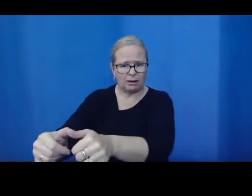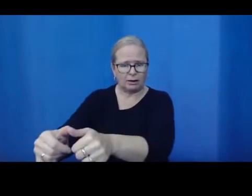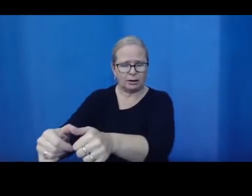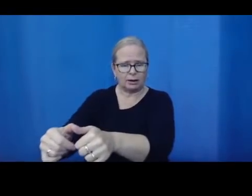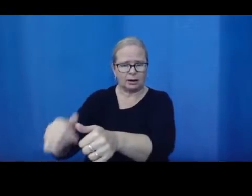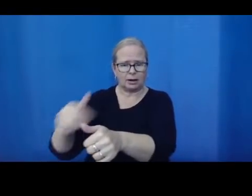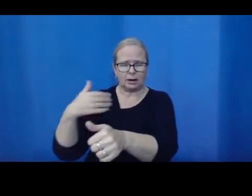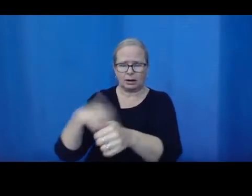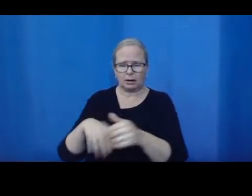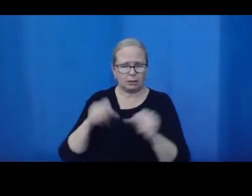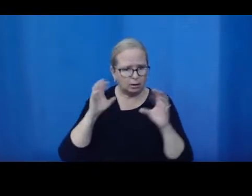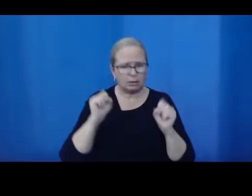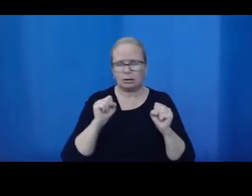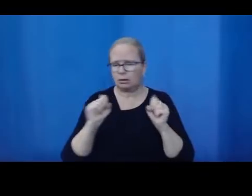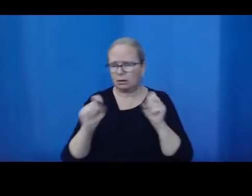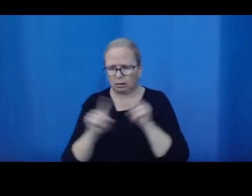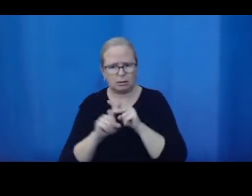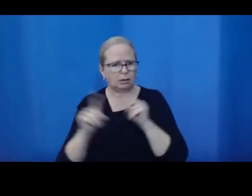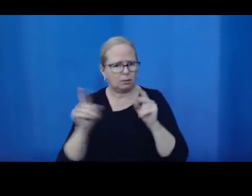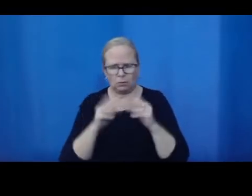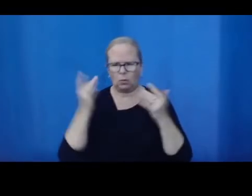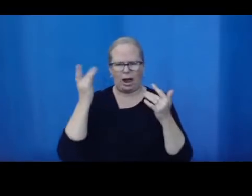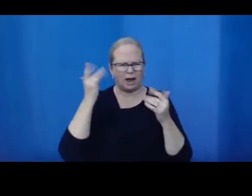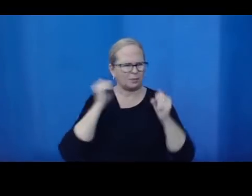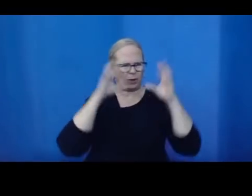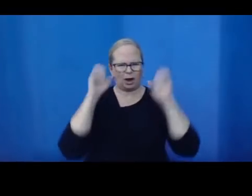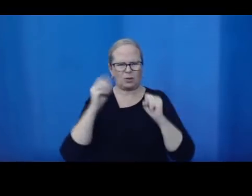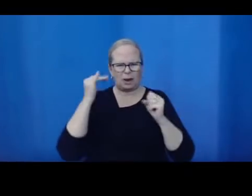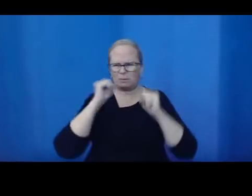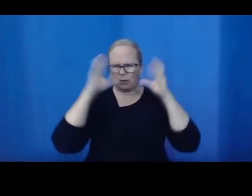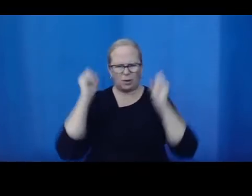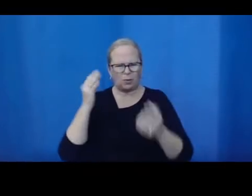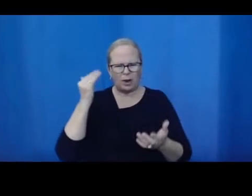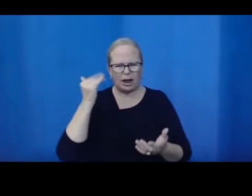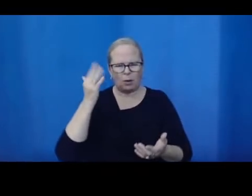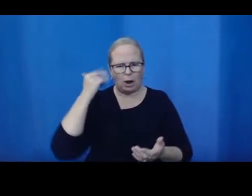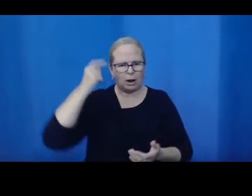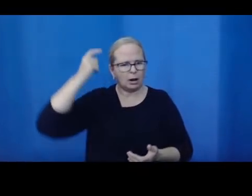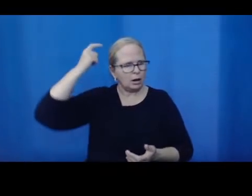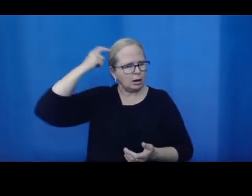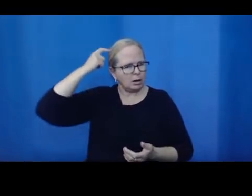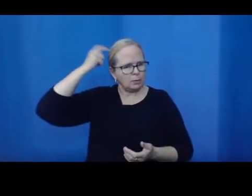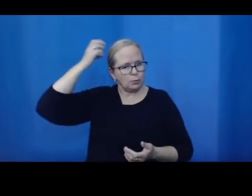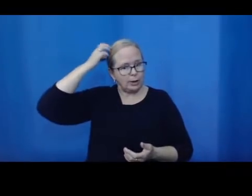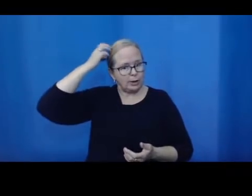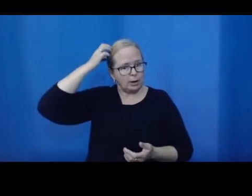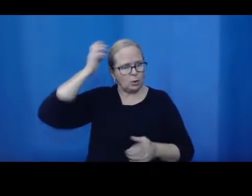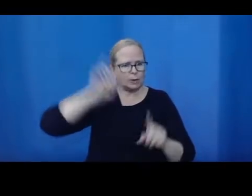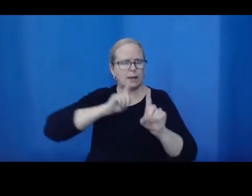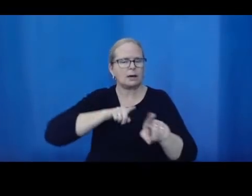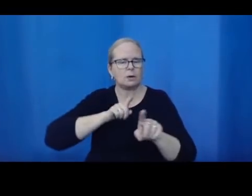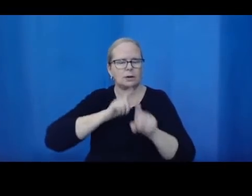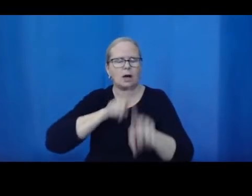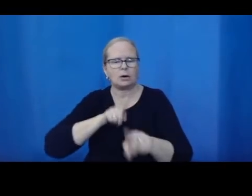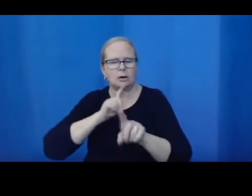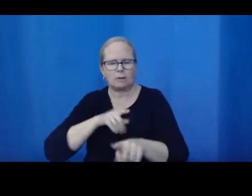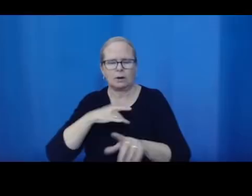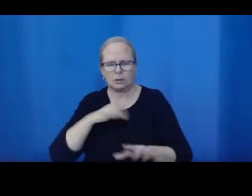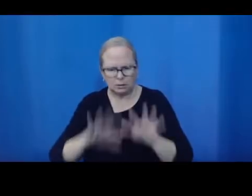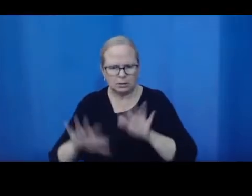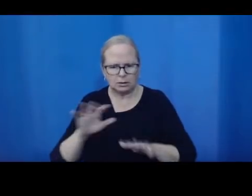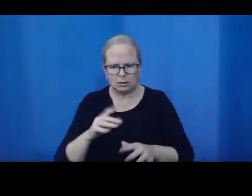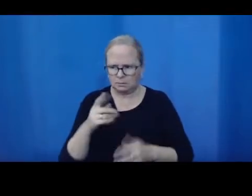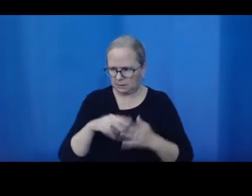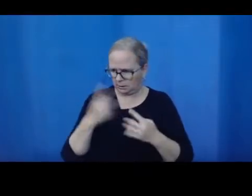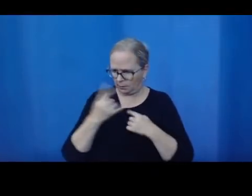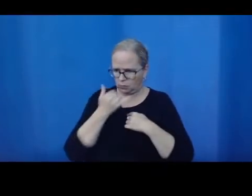reactions, your brain's reacting this way, doesn't mean there's something wrong with you or that you can't cope better than the next guy, or if other